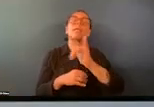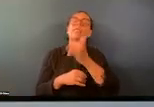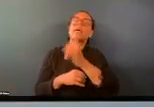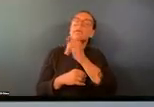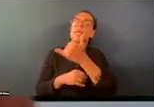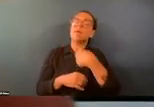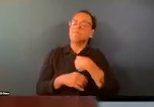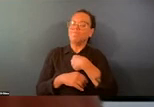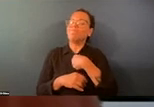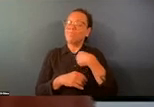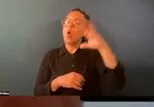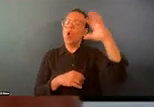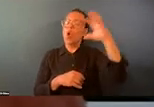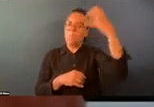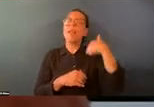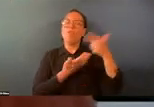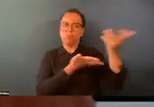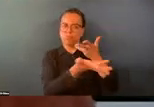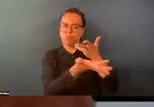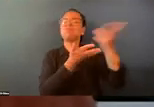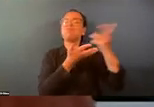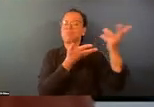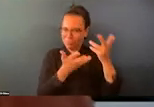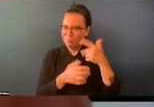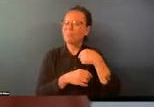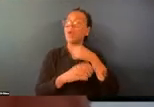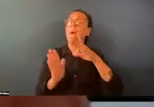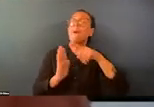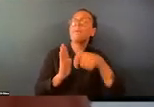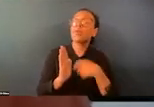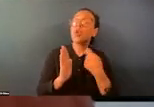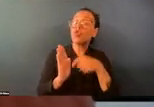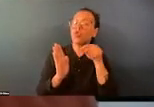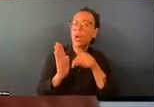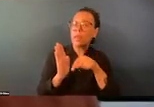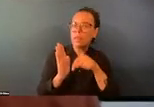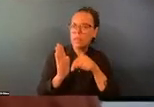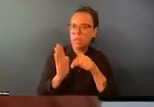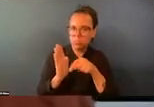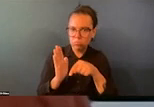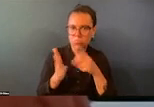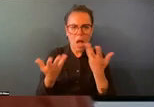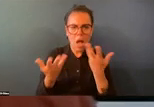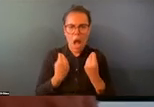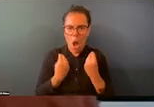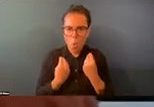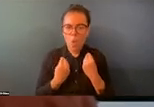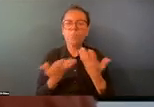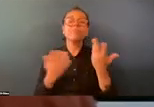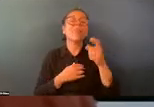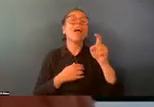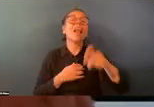cooperation with partnership with government, yeah. Equidev develops each project based on relevancy, effectiveness,